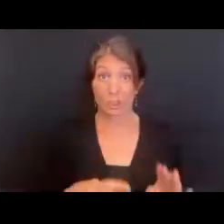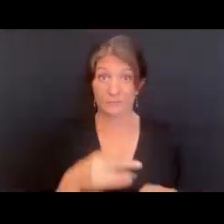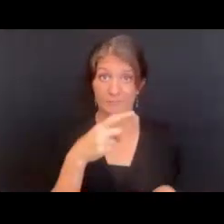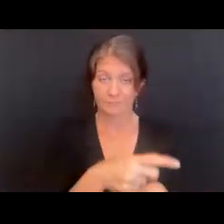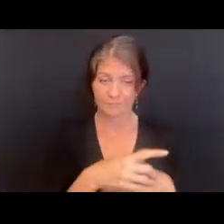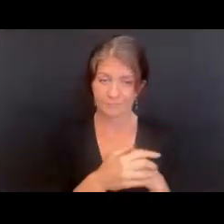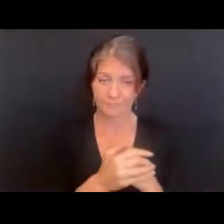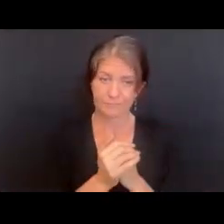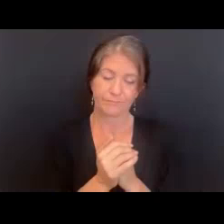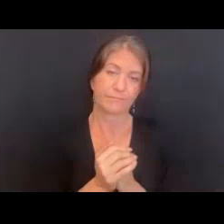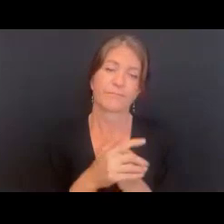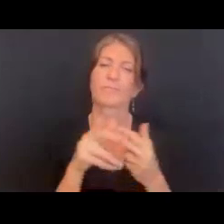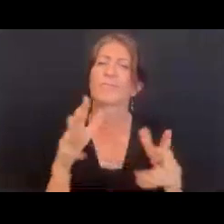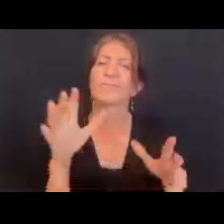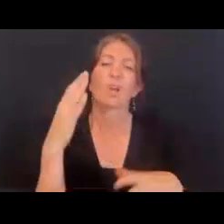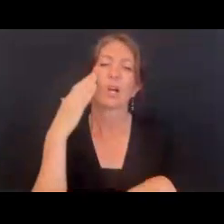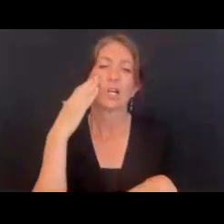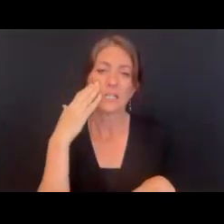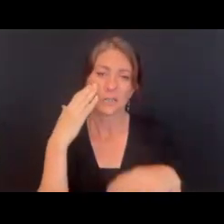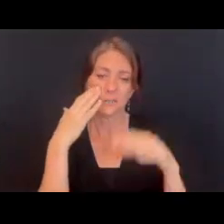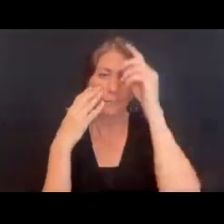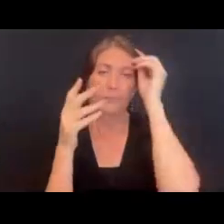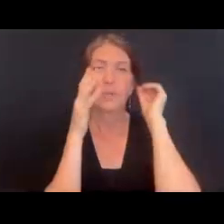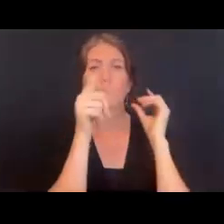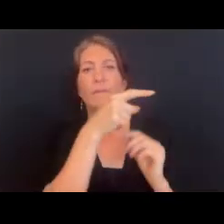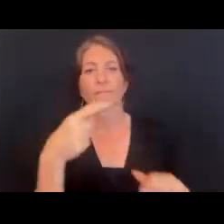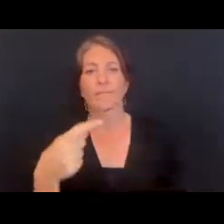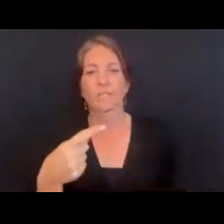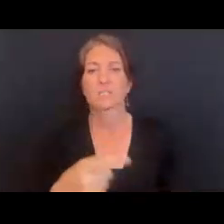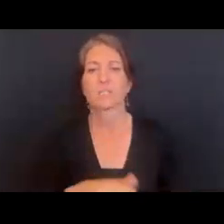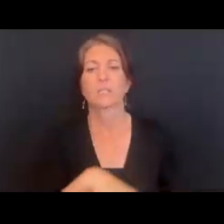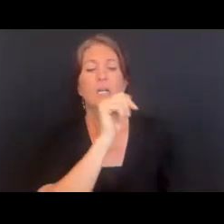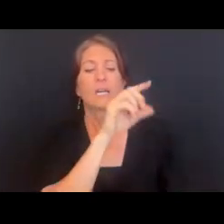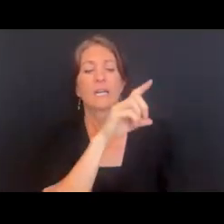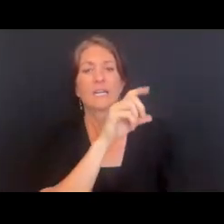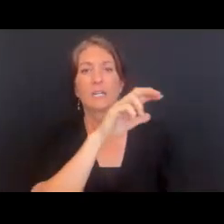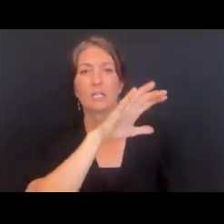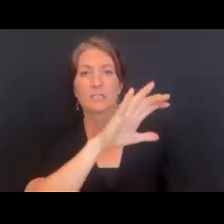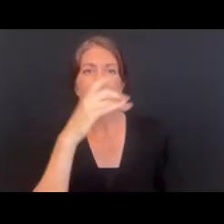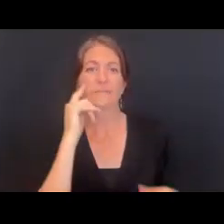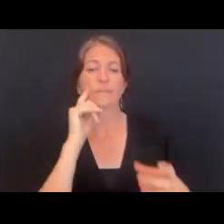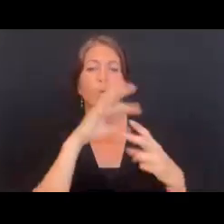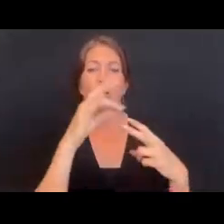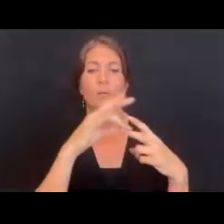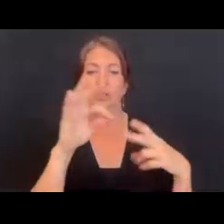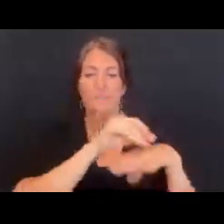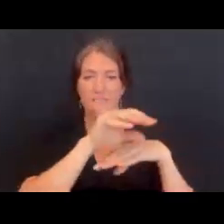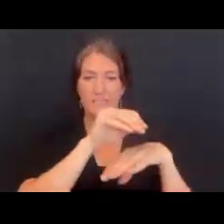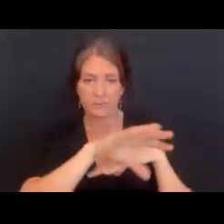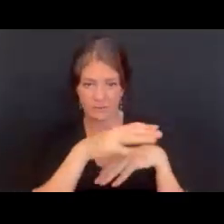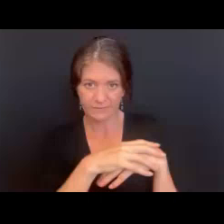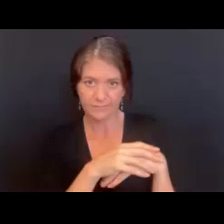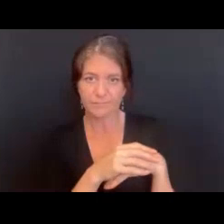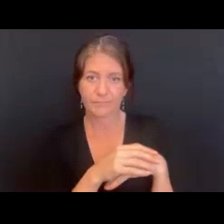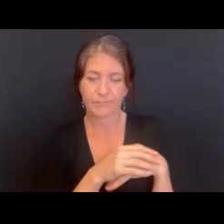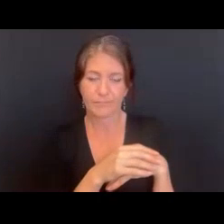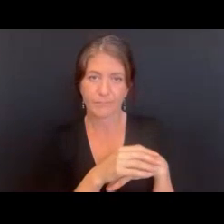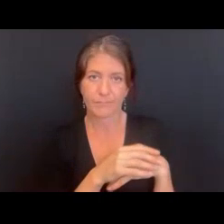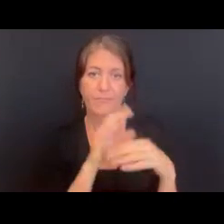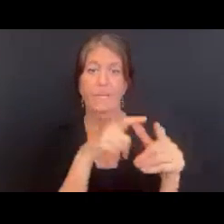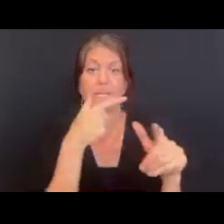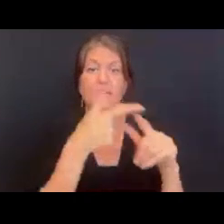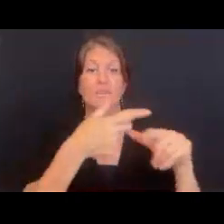As you have already heard, they will first go to the ADRC for options counseling, which you heard from Priska. Then a referral